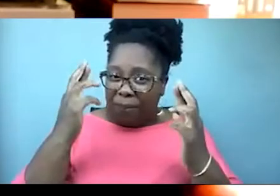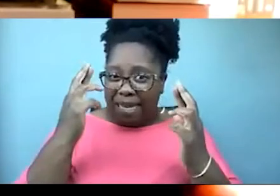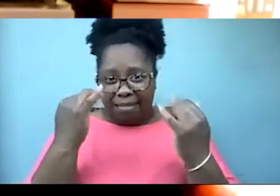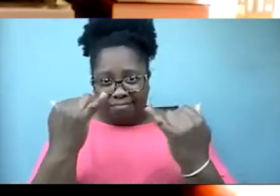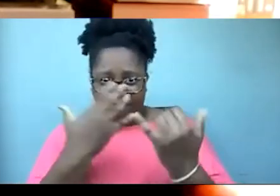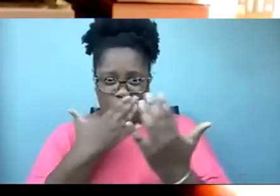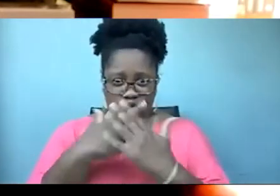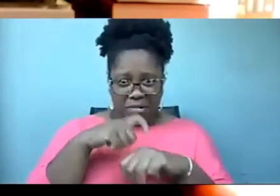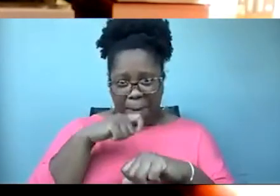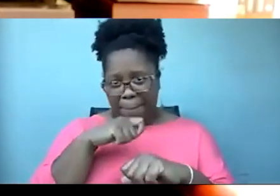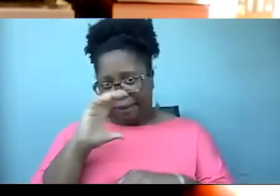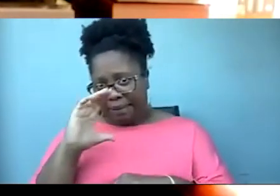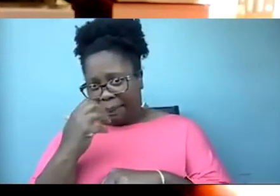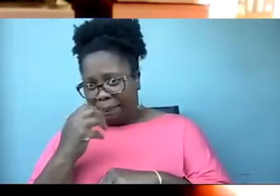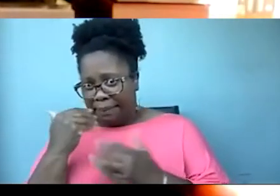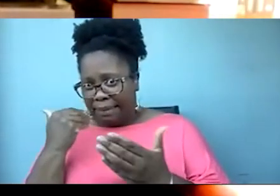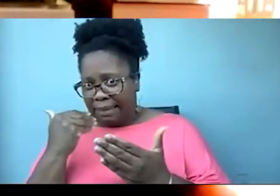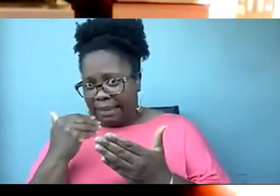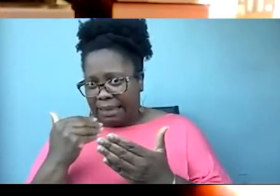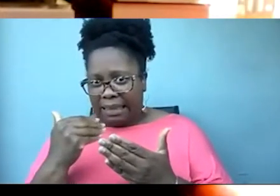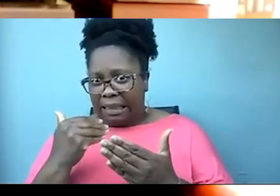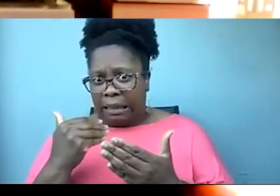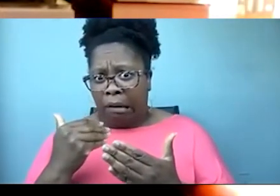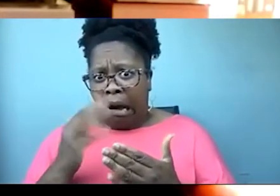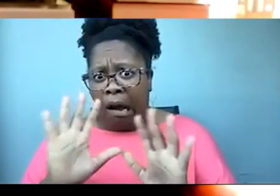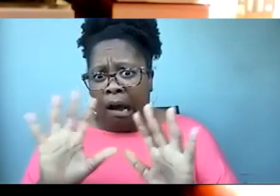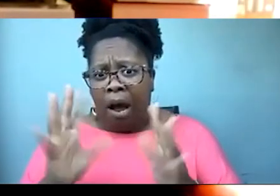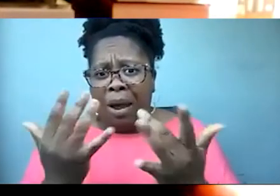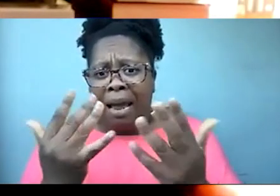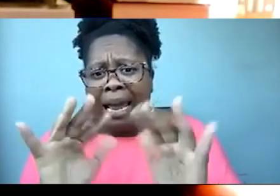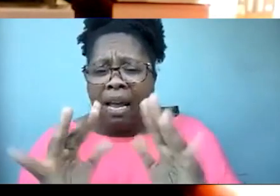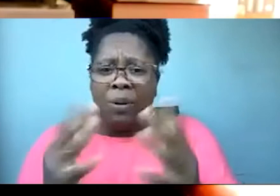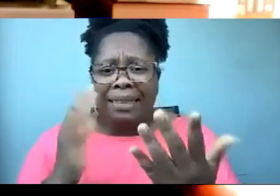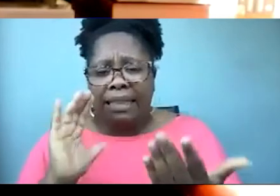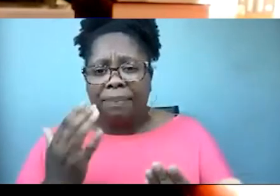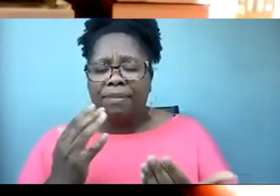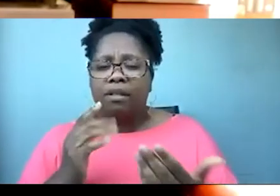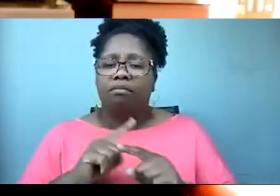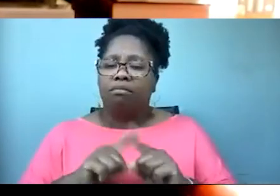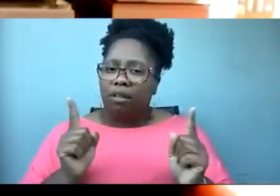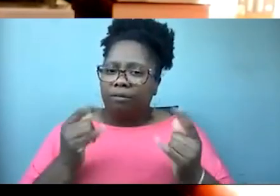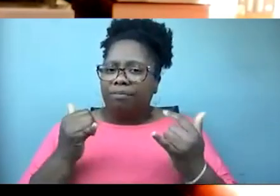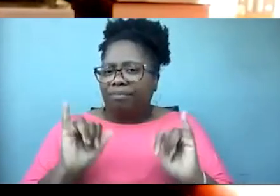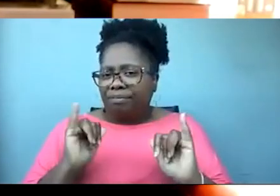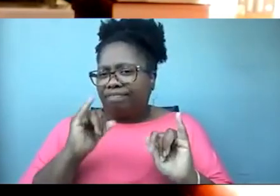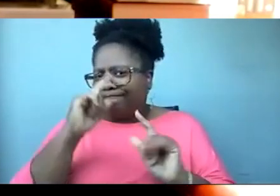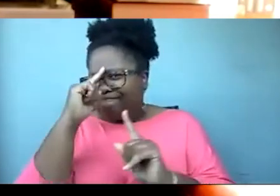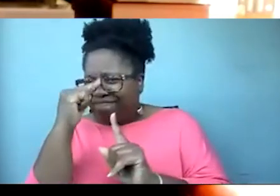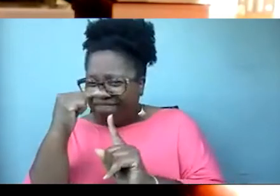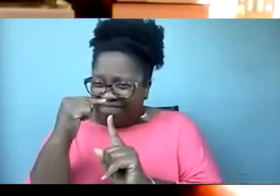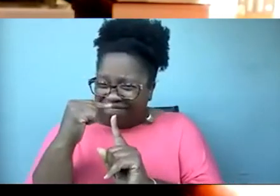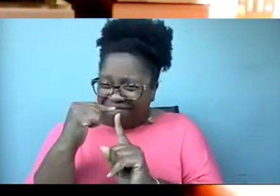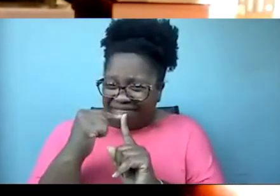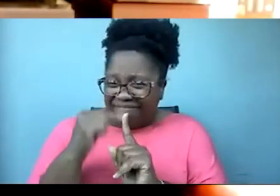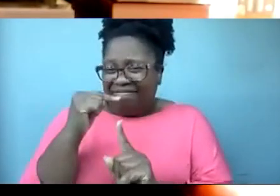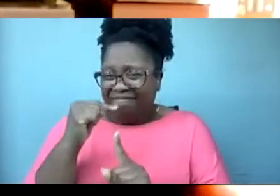but we still have a little optimism that something better might happen in terms of environmental and climate